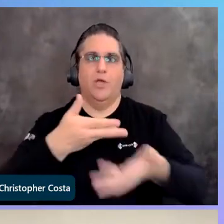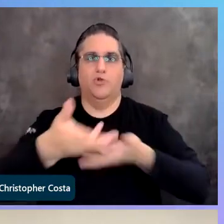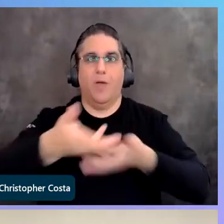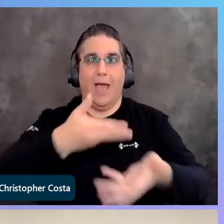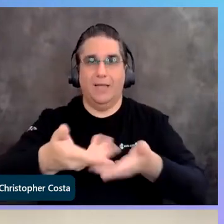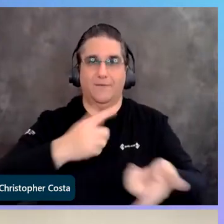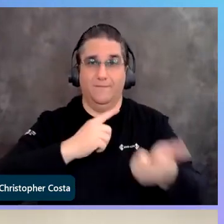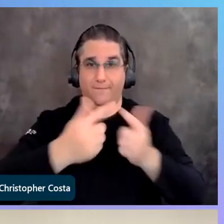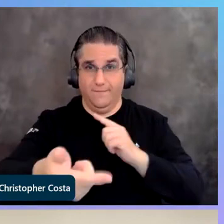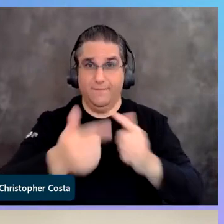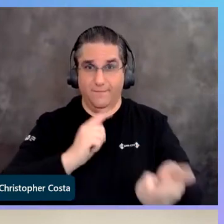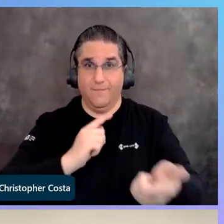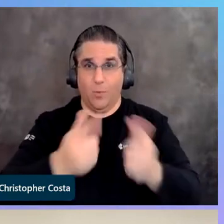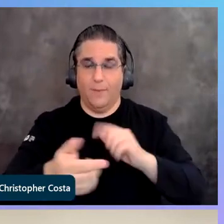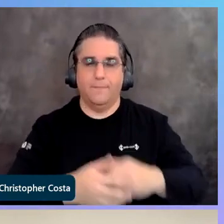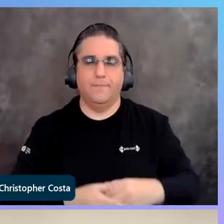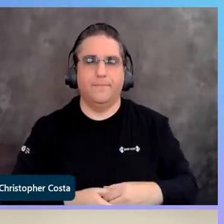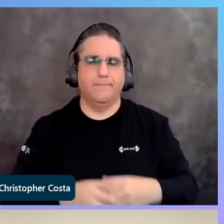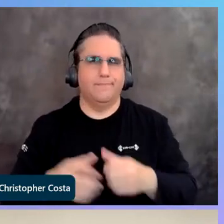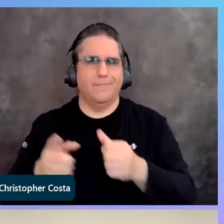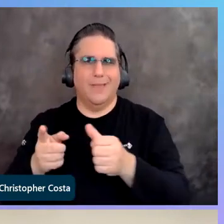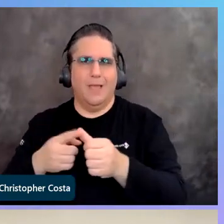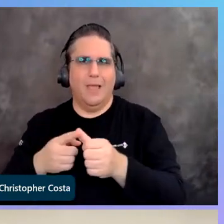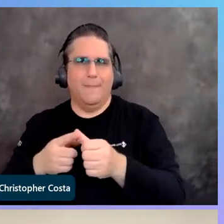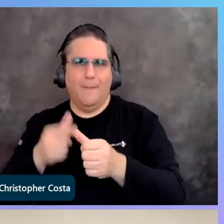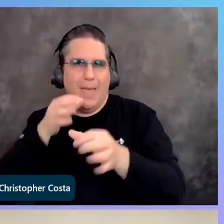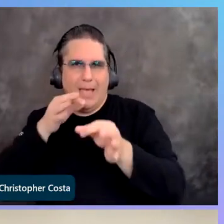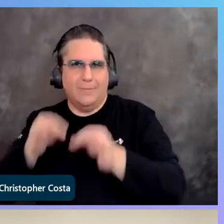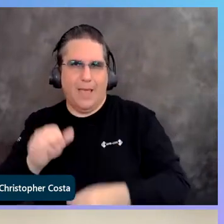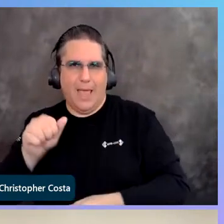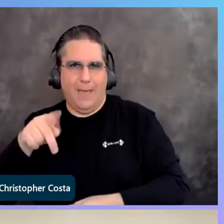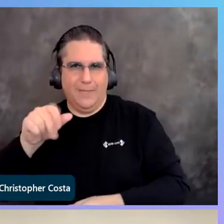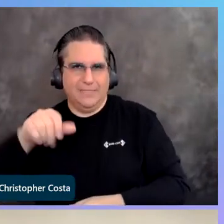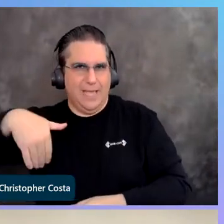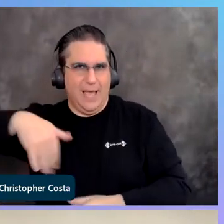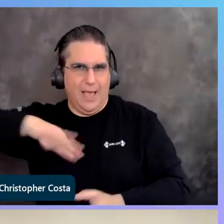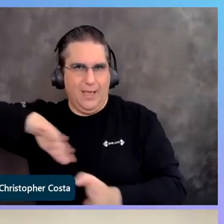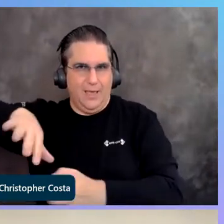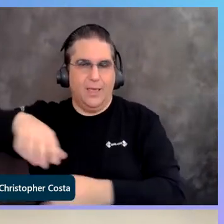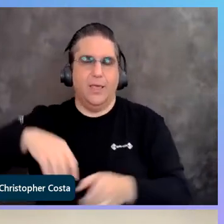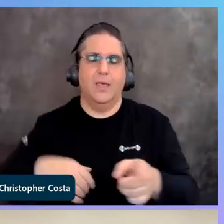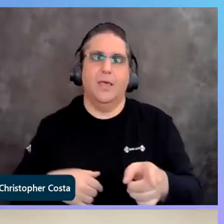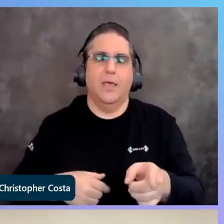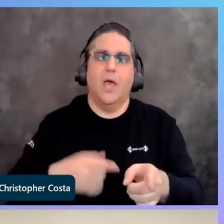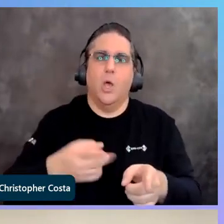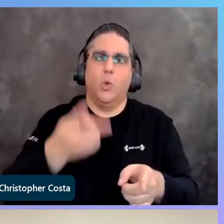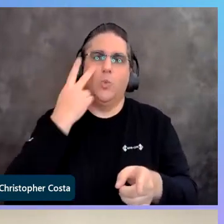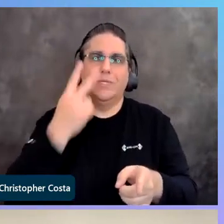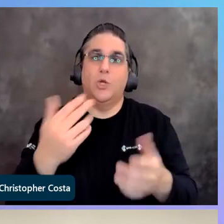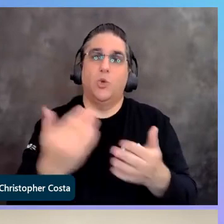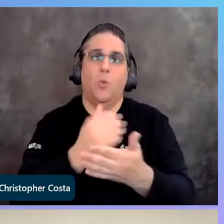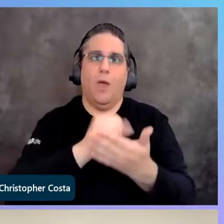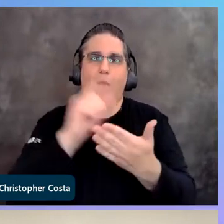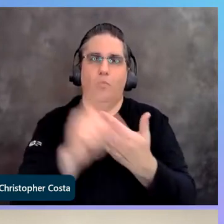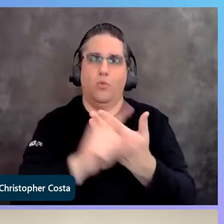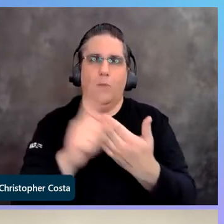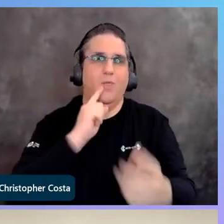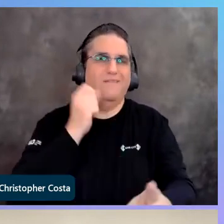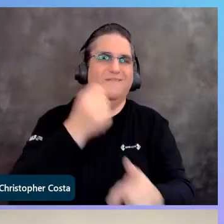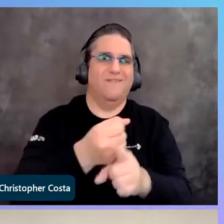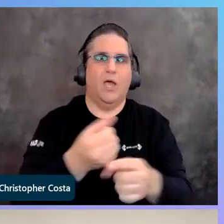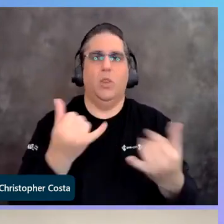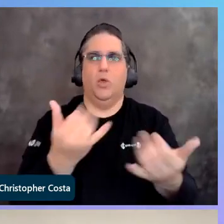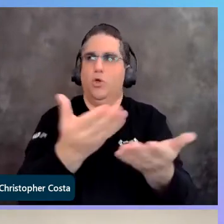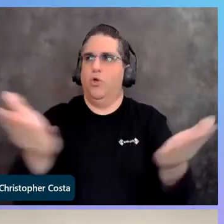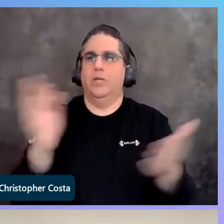Before I explain what the APCA is, I want you to see how the algorithm might affect current state designs. We're going to compare